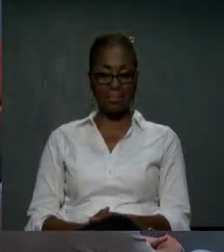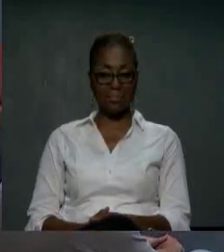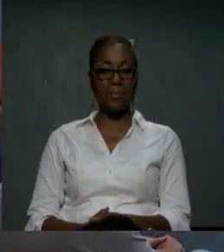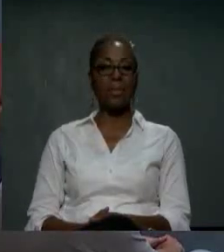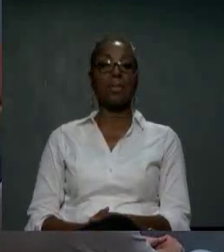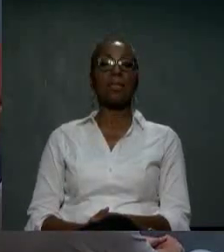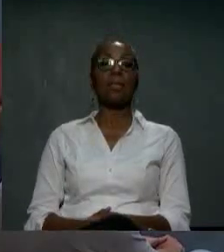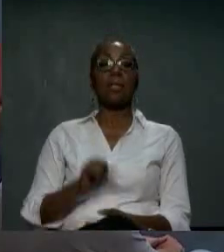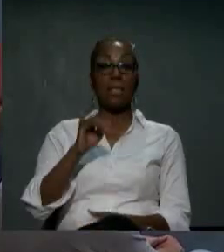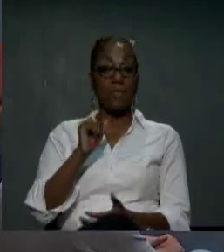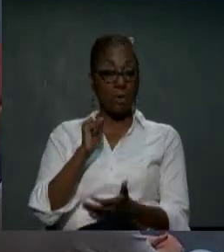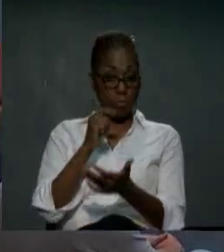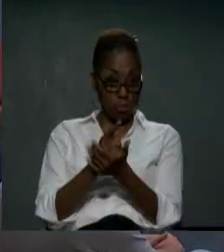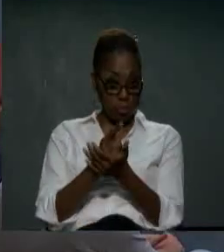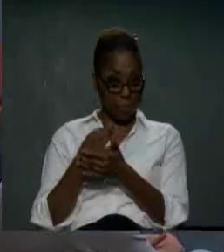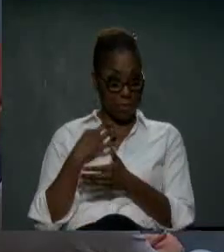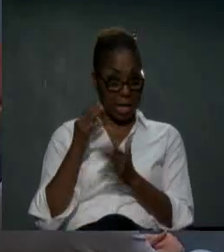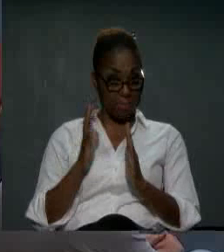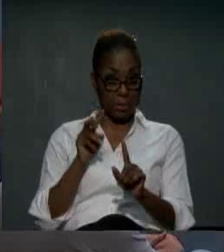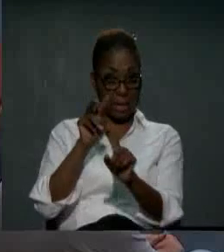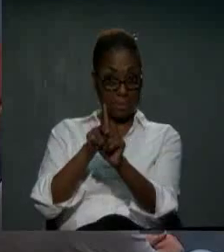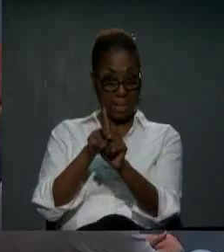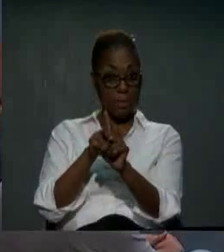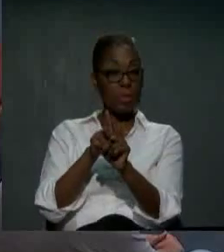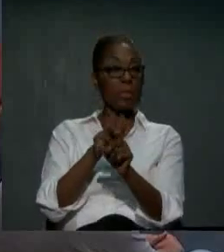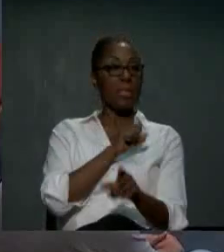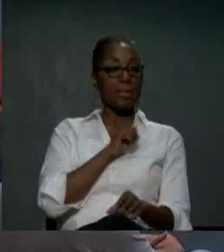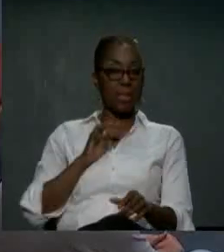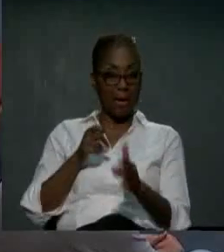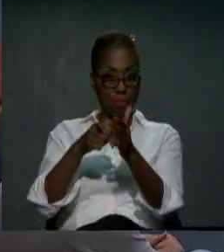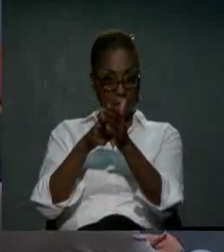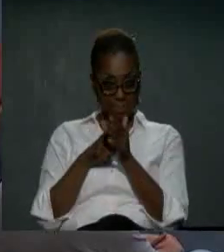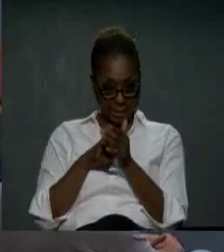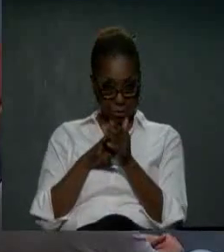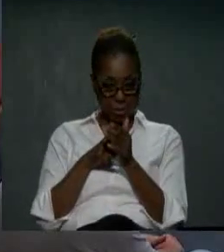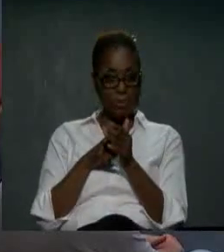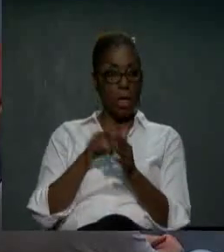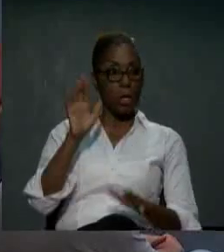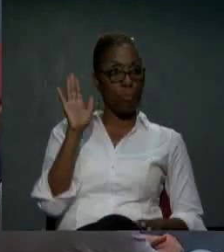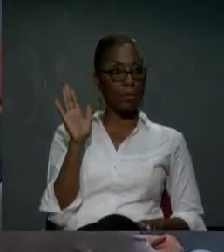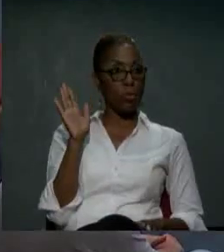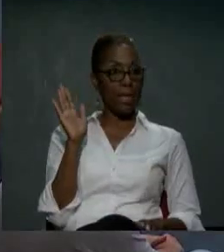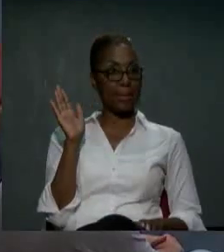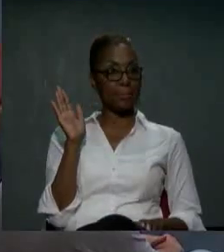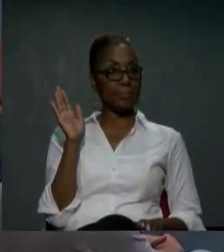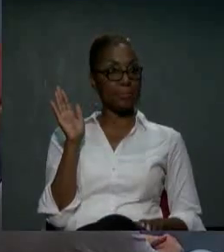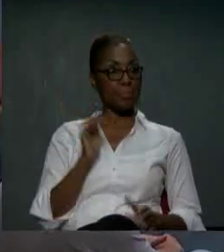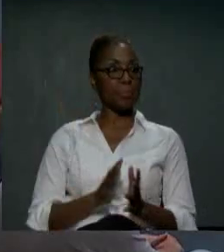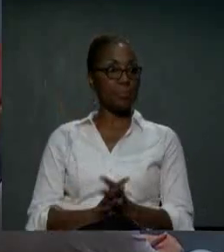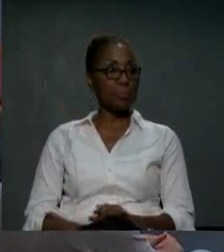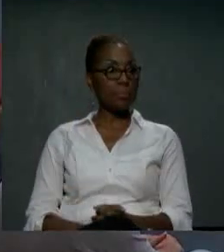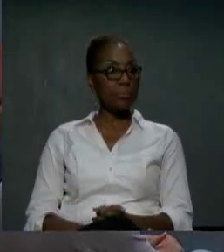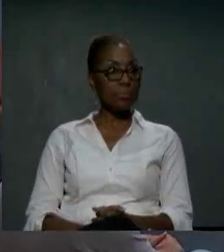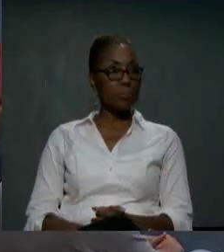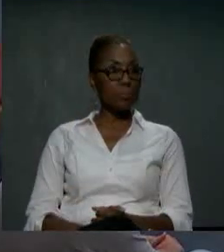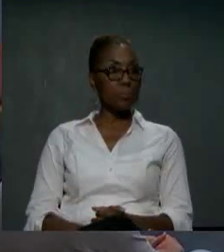All those approve of this application with staff recommendations, raise your hand.